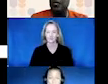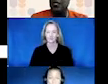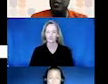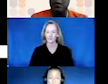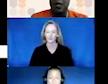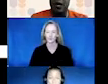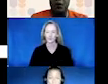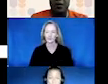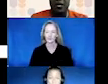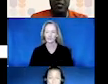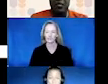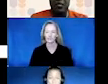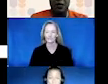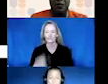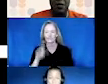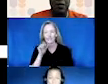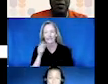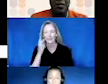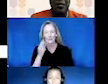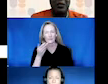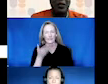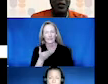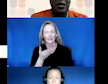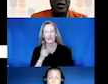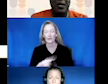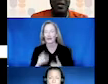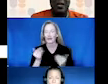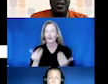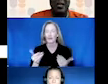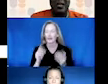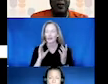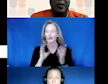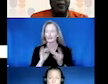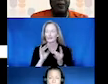I don't see it there, but I'll go ahead and talk about it here.